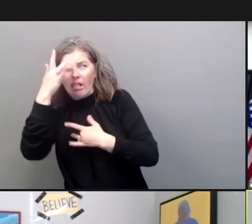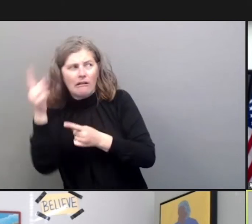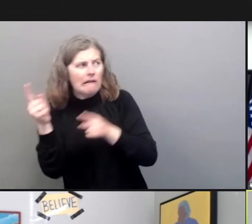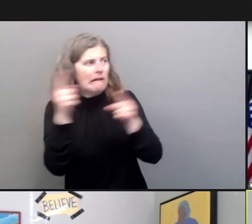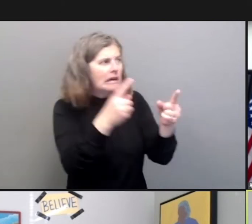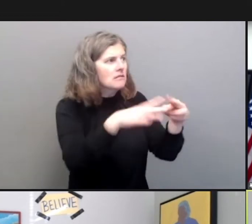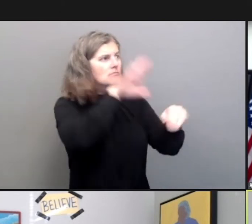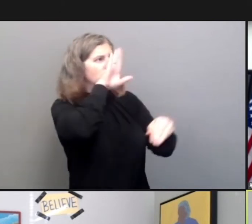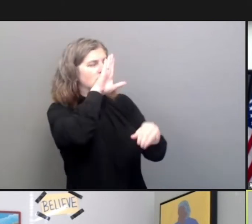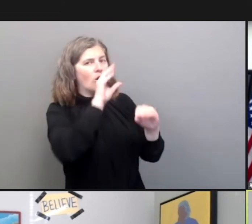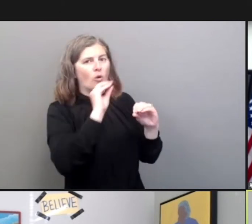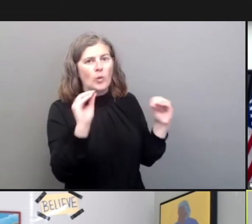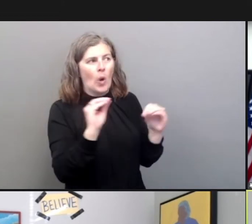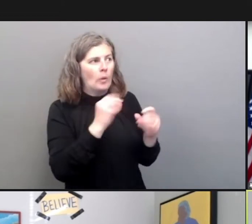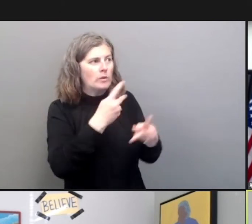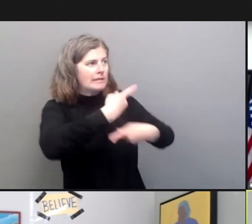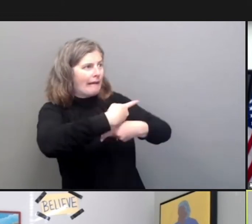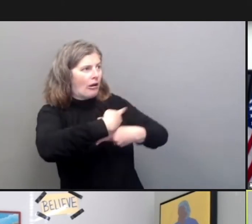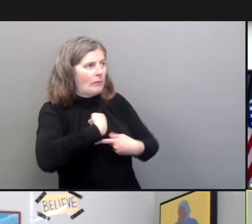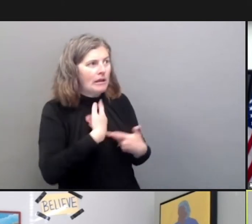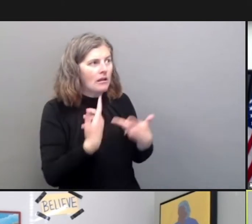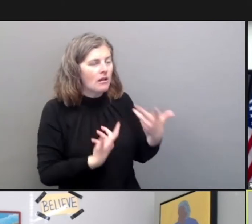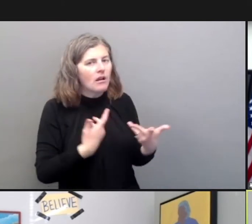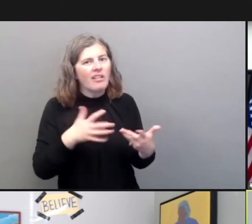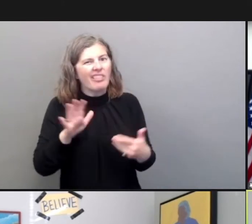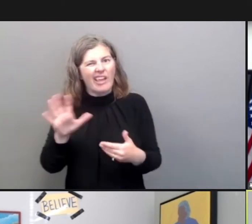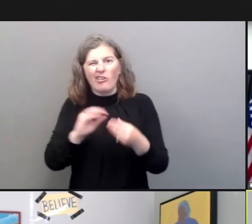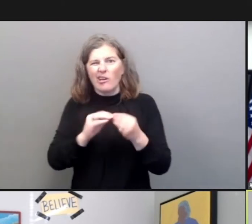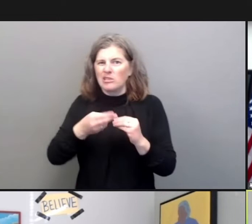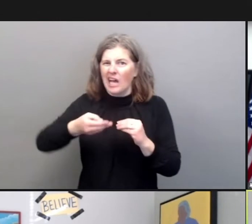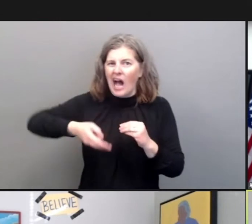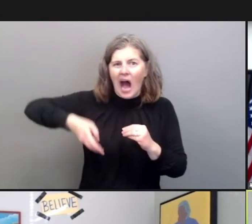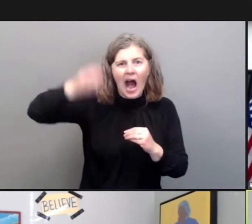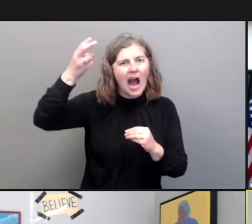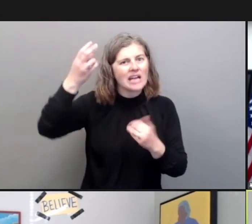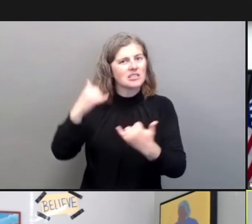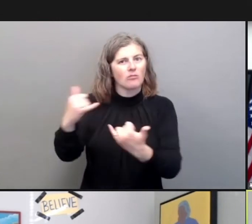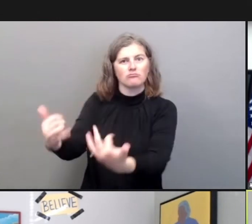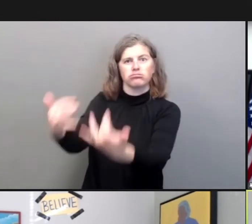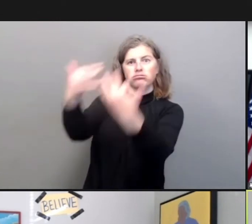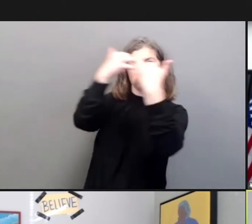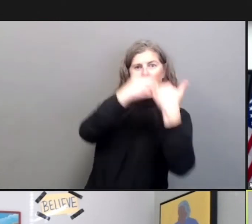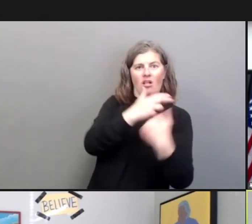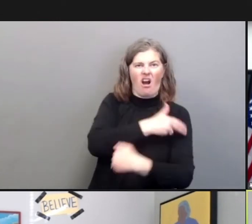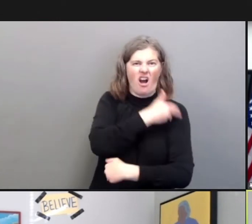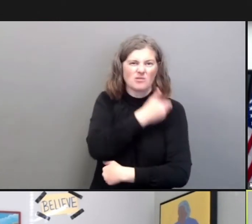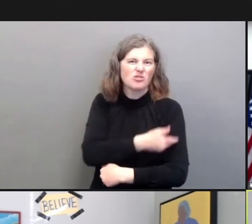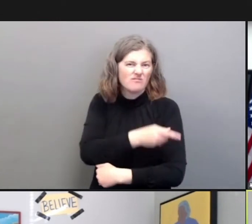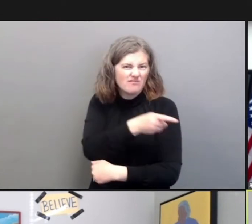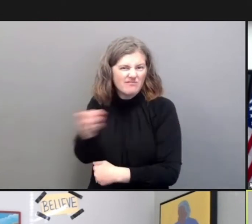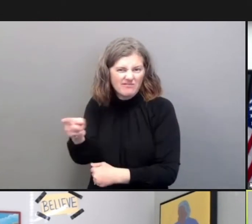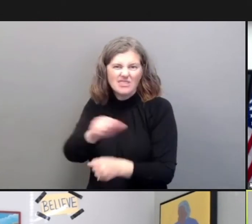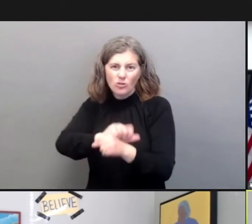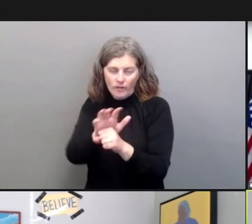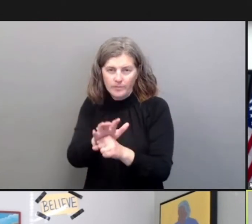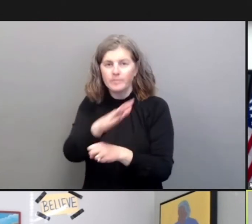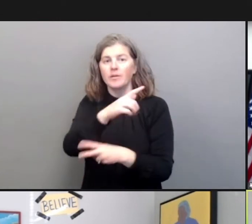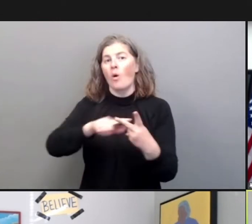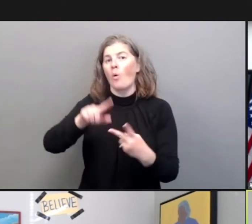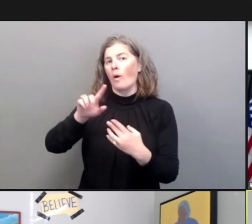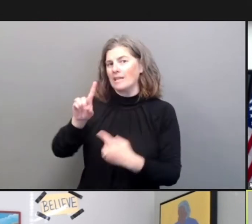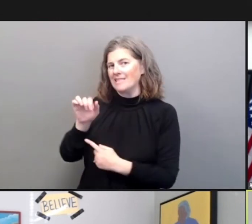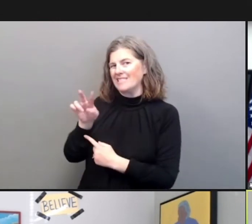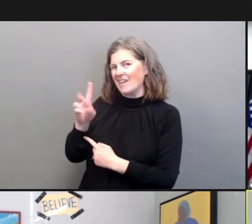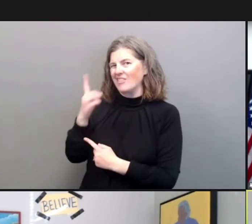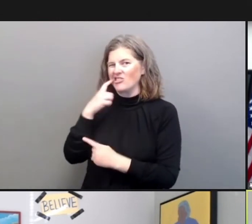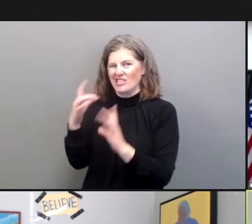were seeing such high numbers of people still coming into the hospital with COVID. And then, as David has alluded to before as